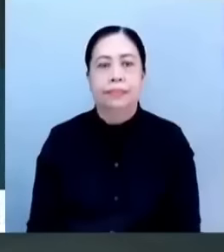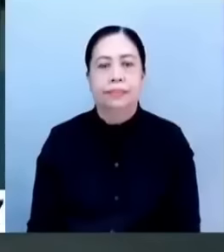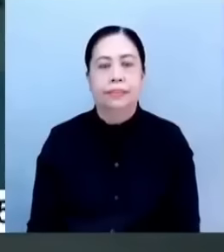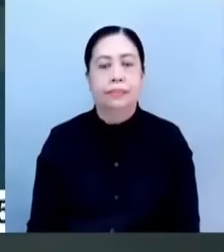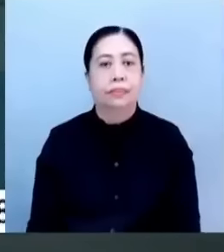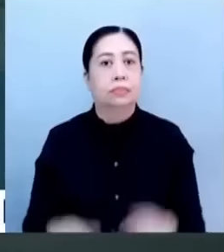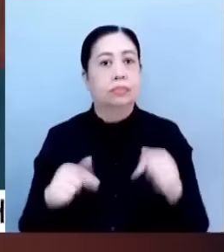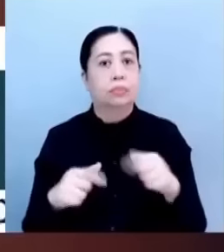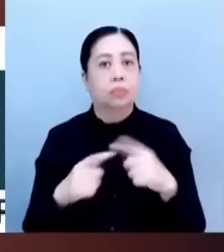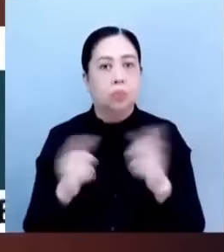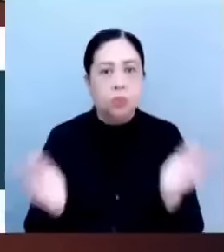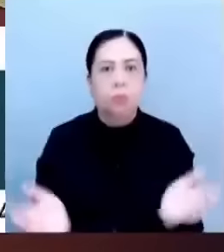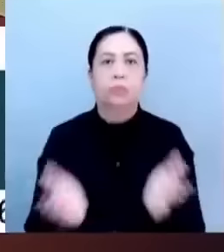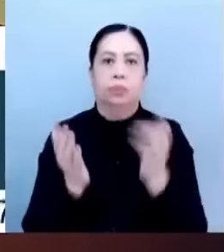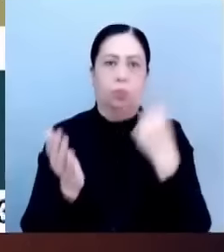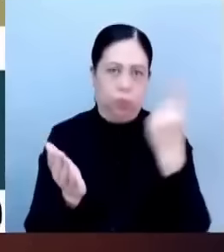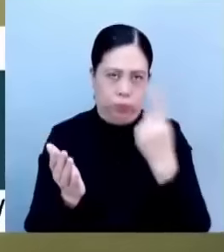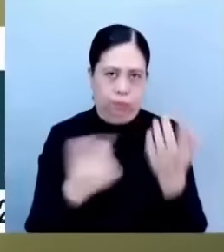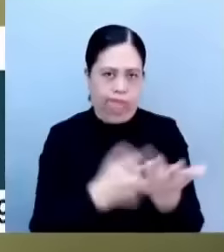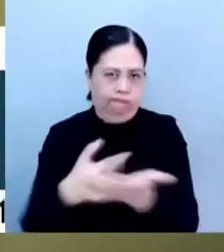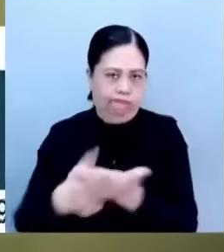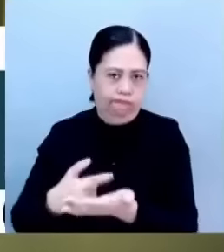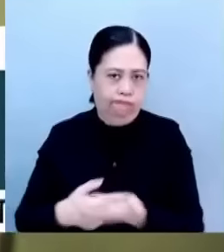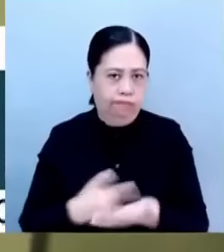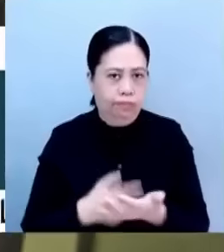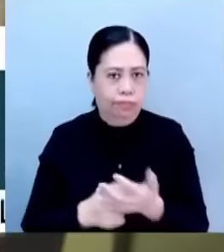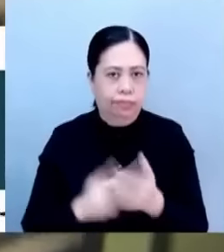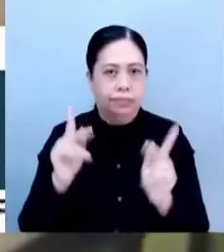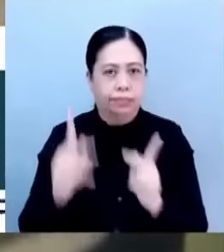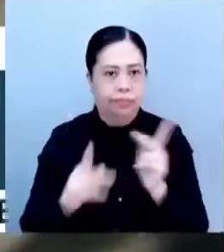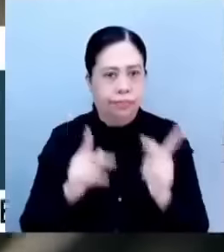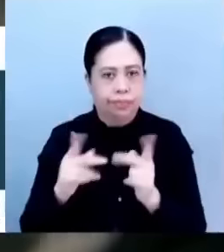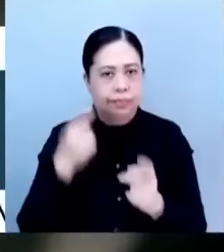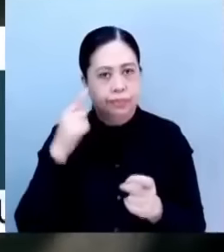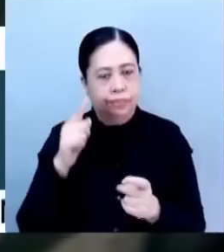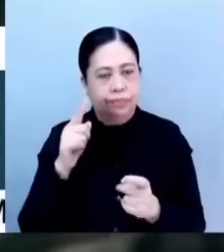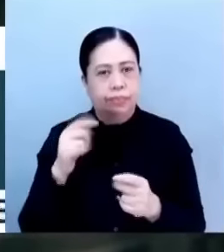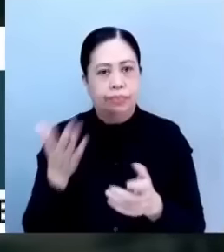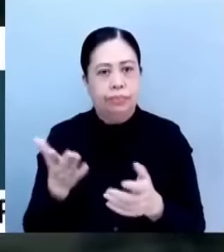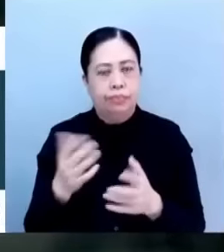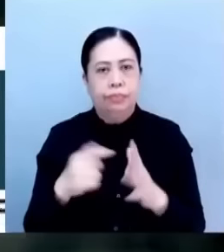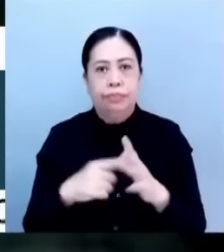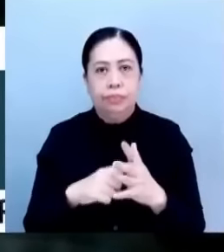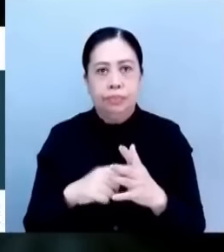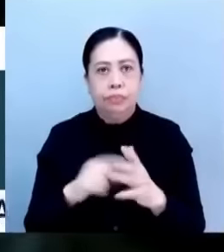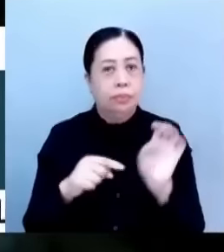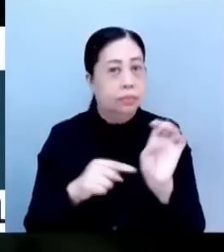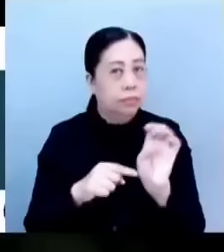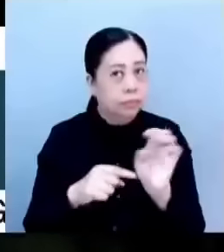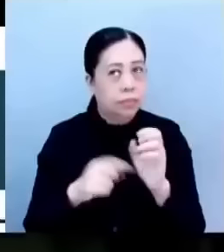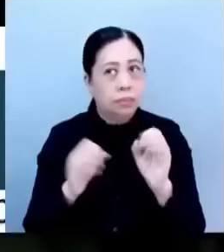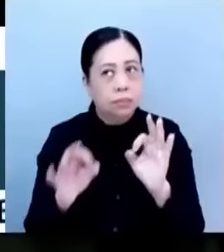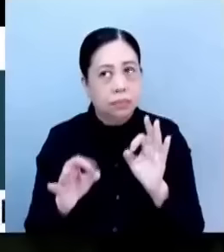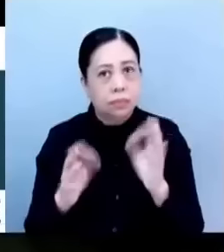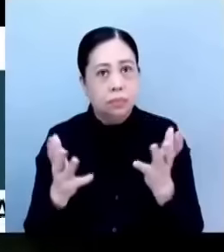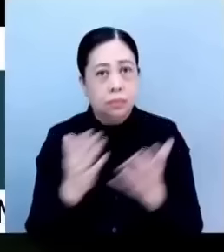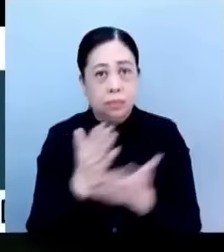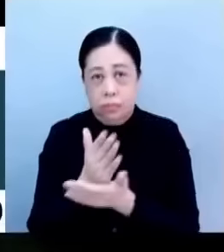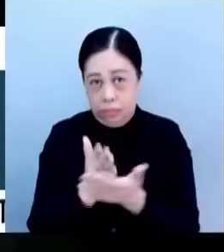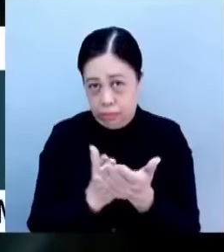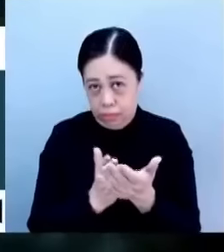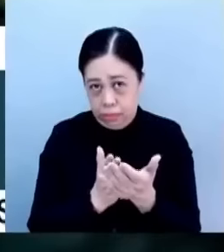This is just to spur public discussion for the people's initiative, just in case there are